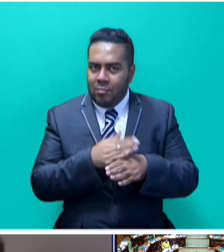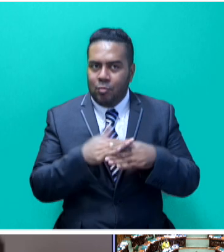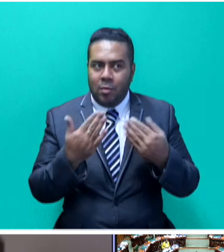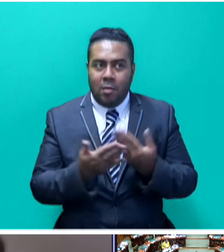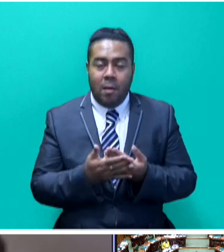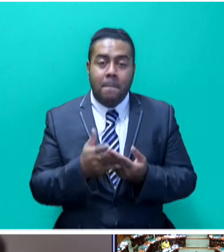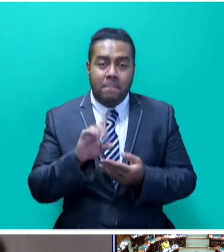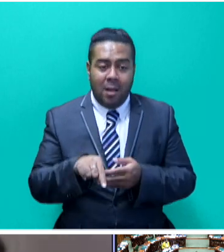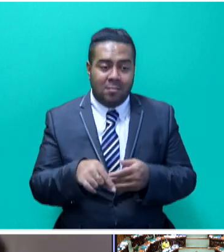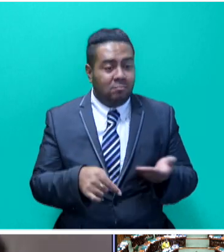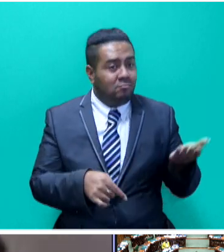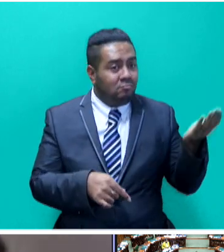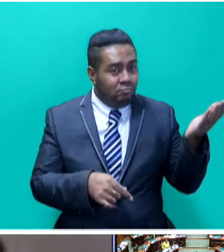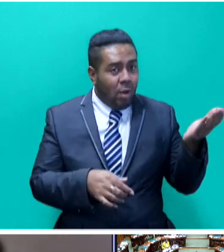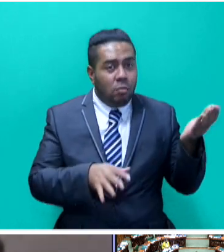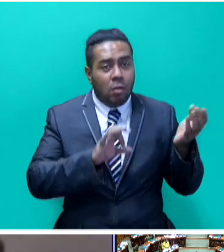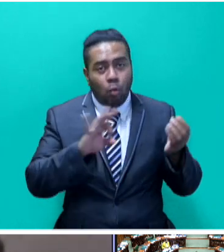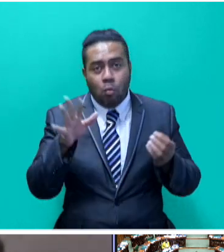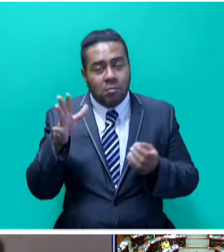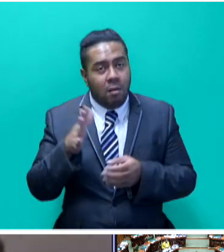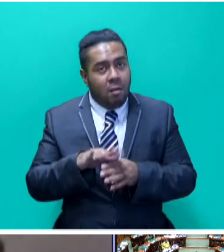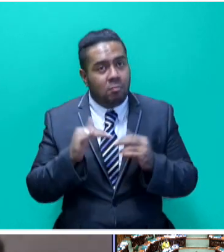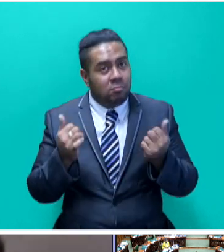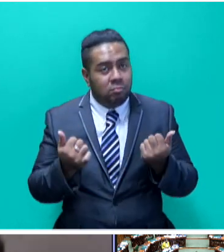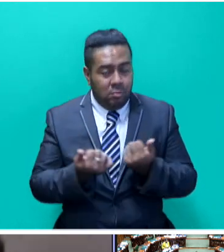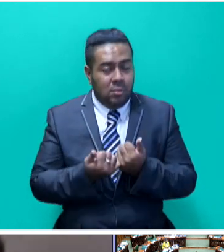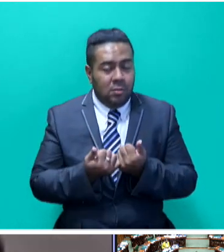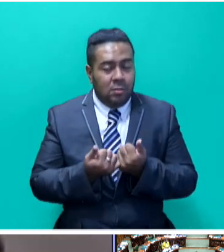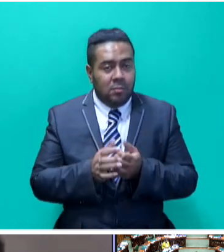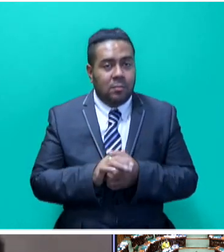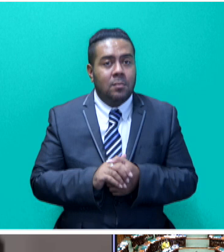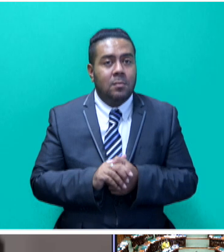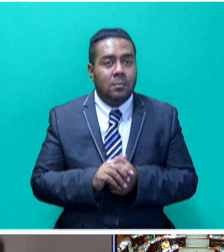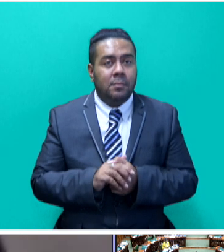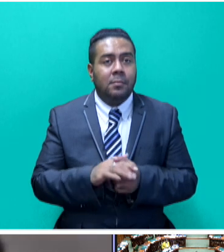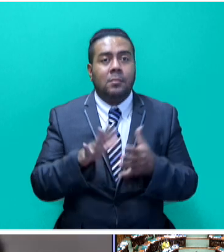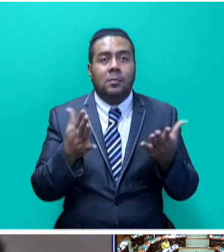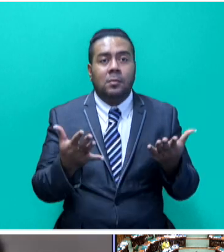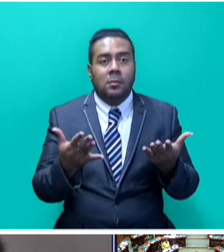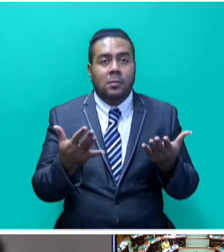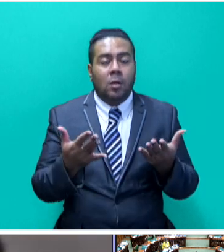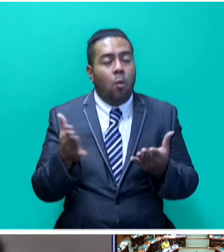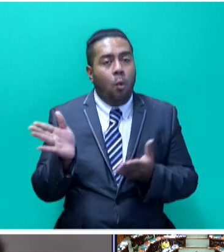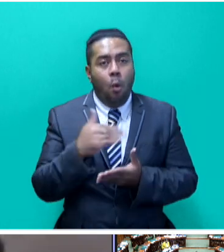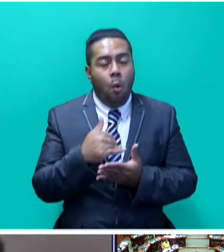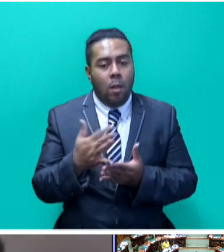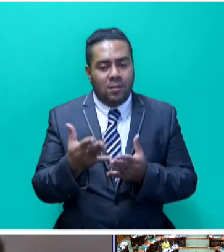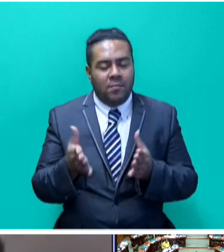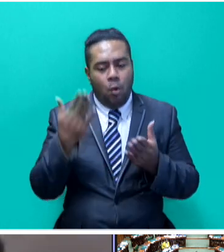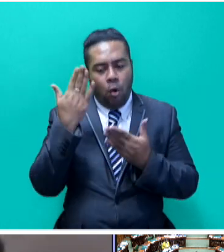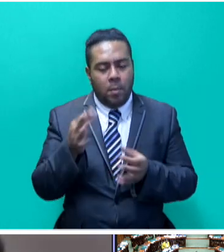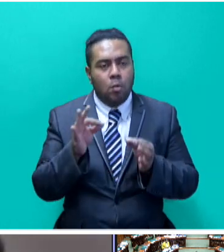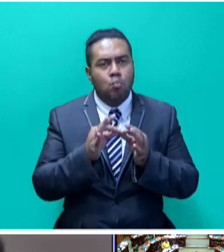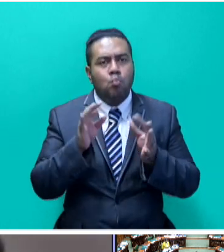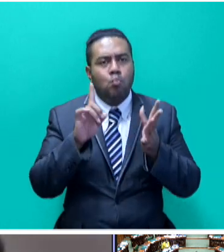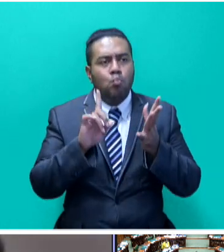House opposes and condemns the budget and spreads lies. All except for our Honourable Bulitavu, who I want to commend,